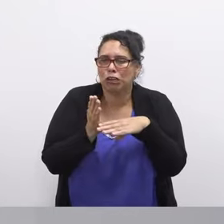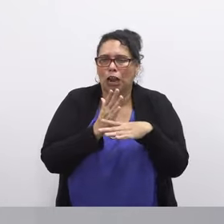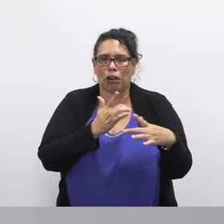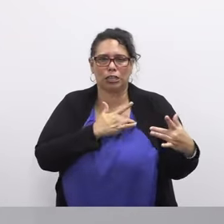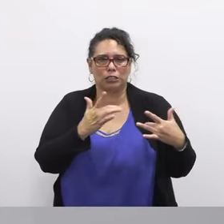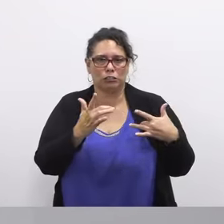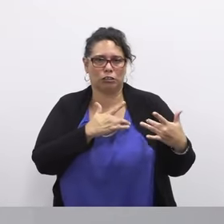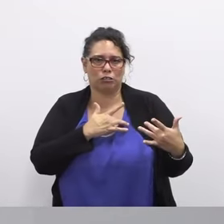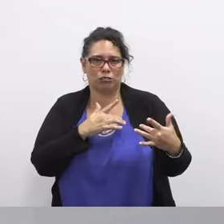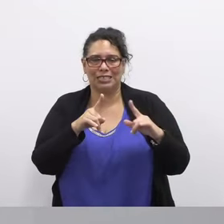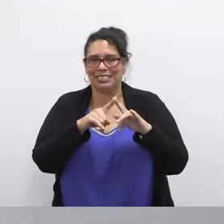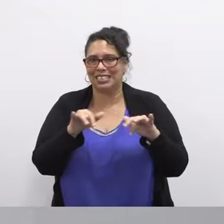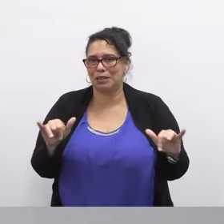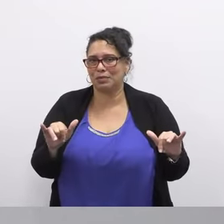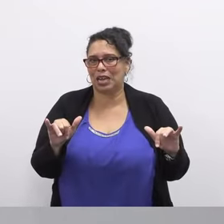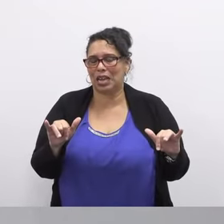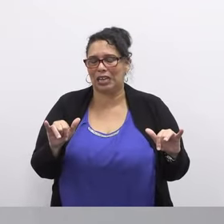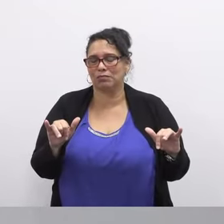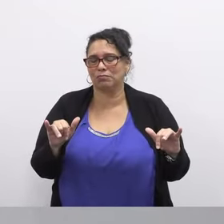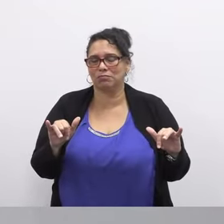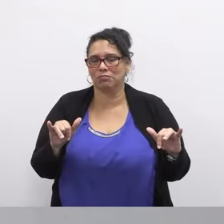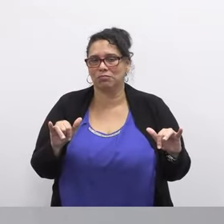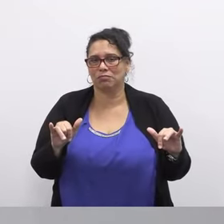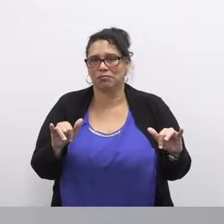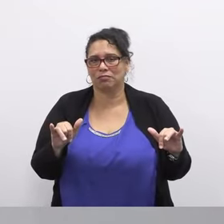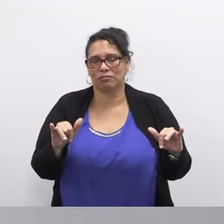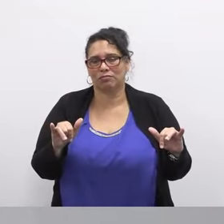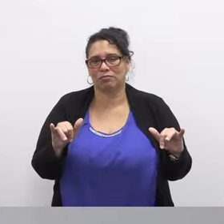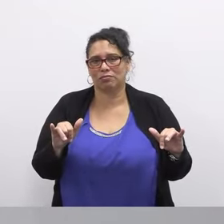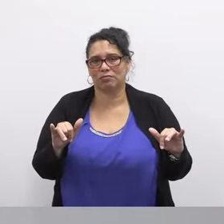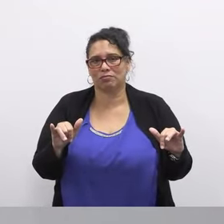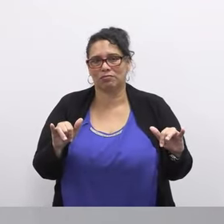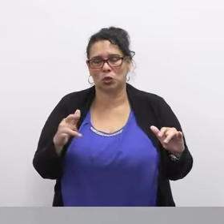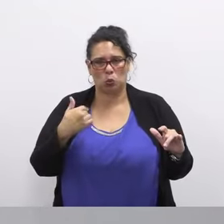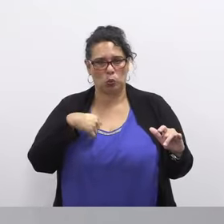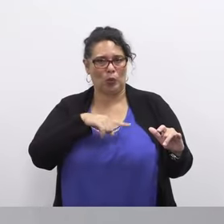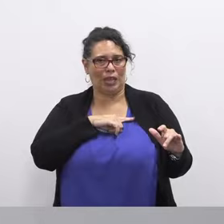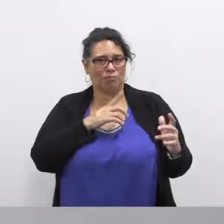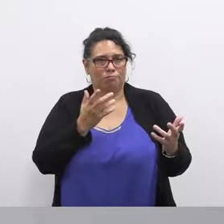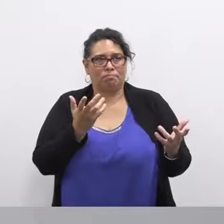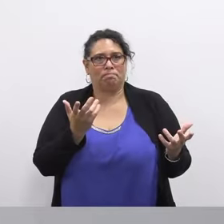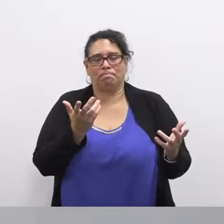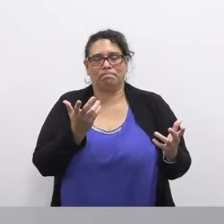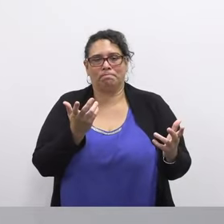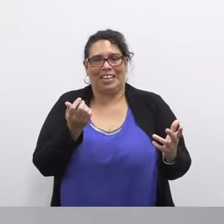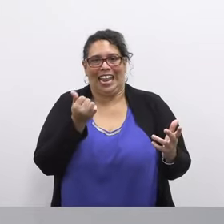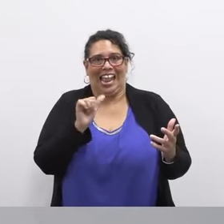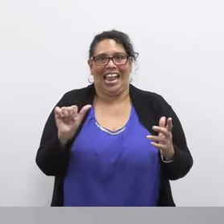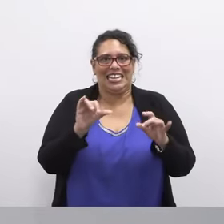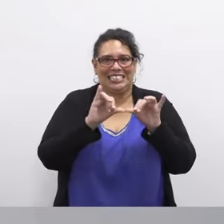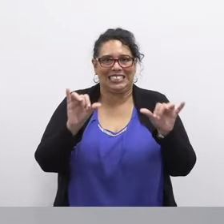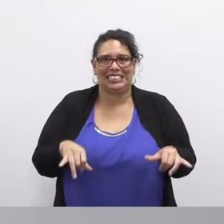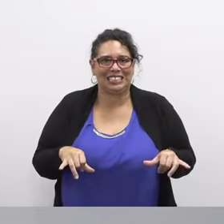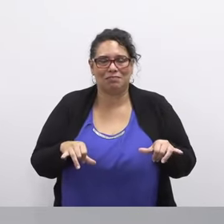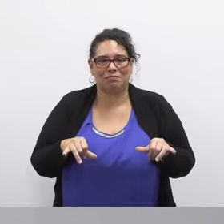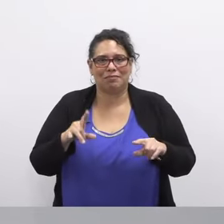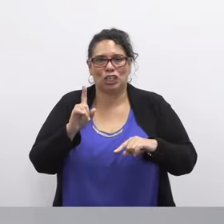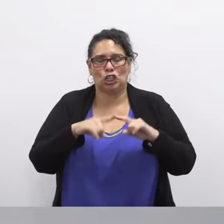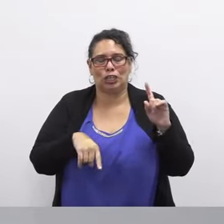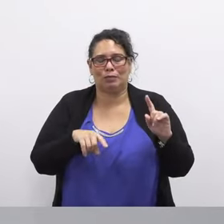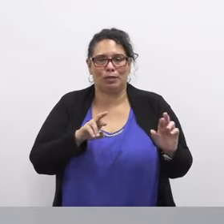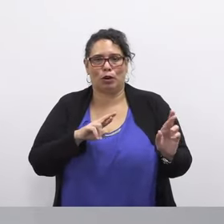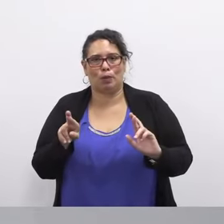time, please realize that we nor any system could not have prepared nor have been